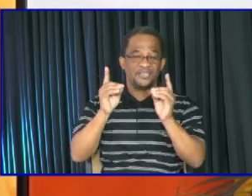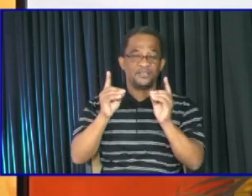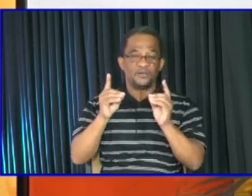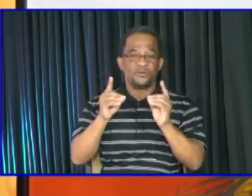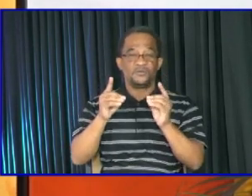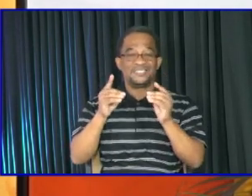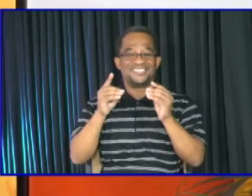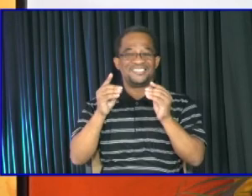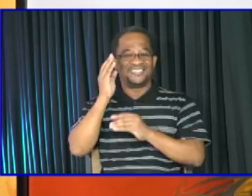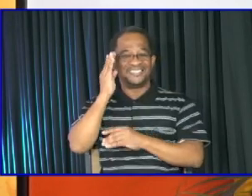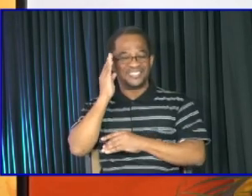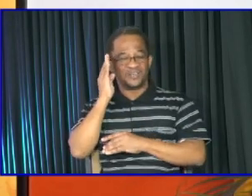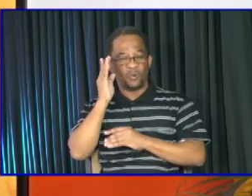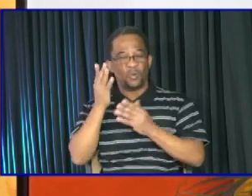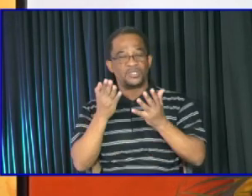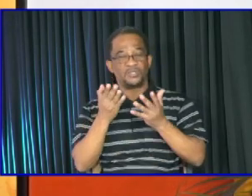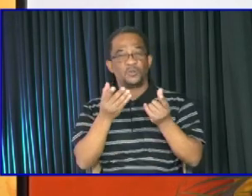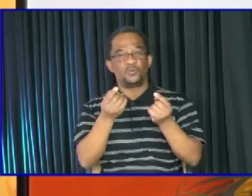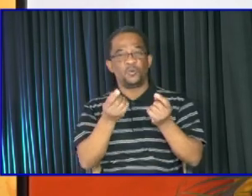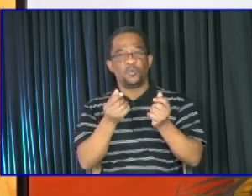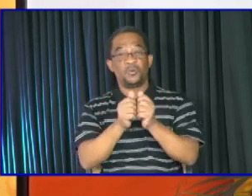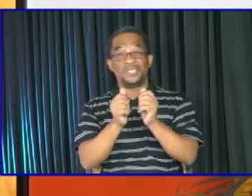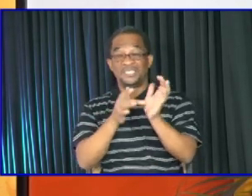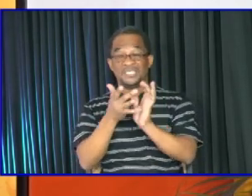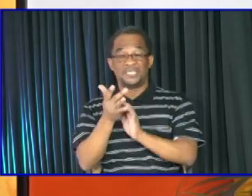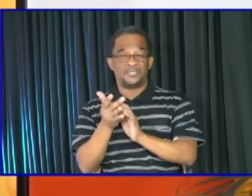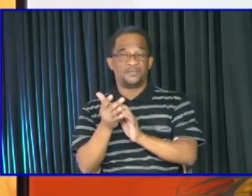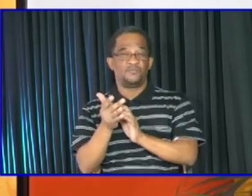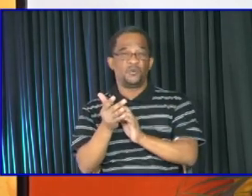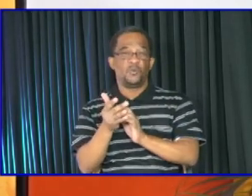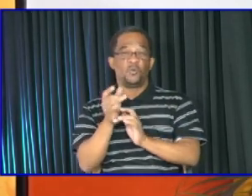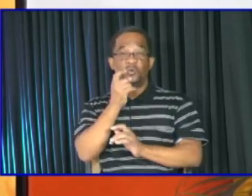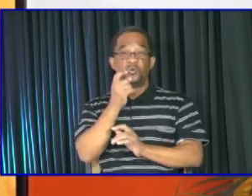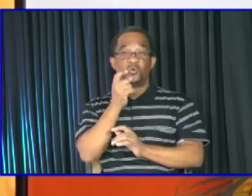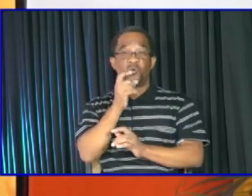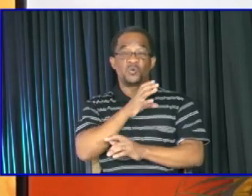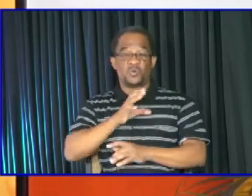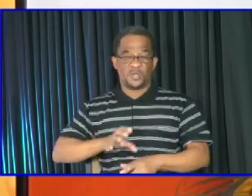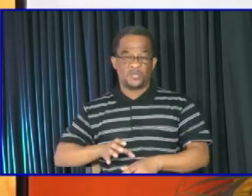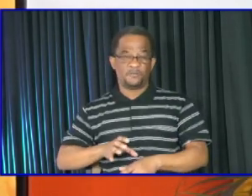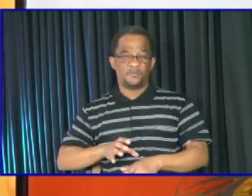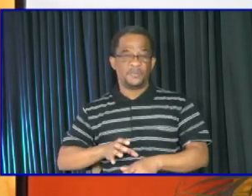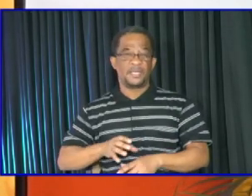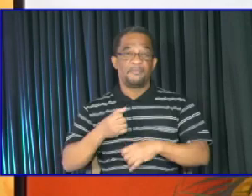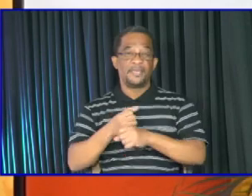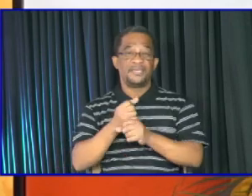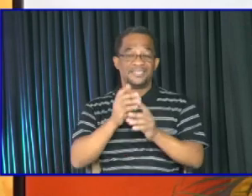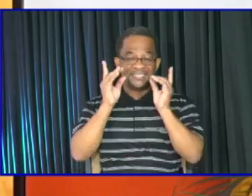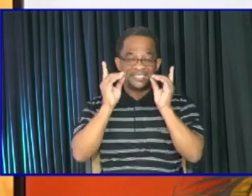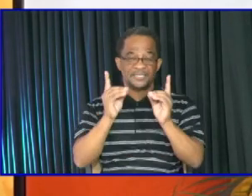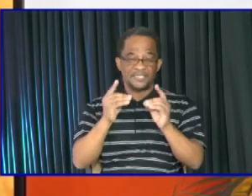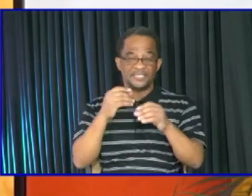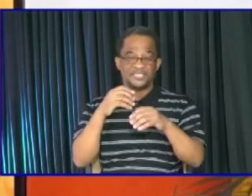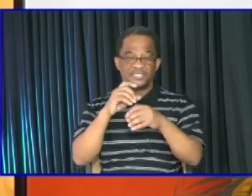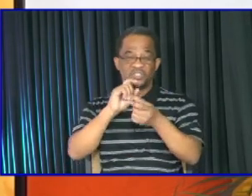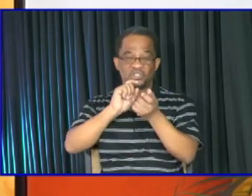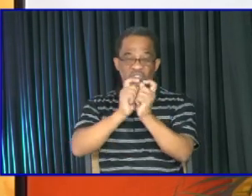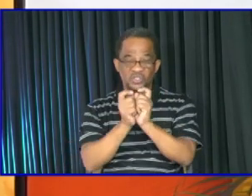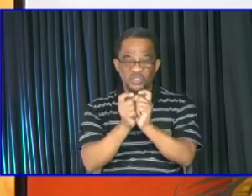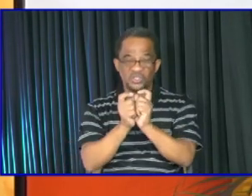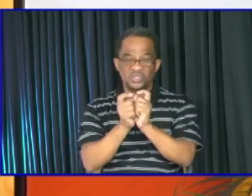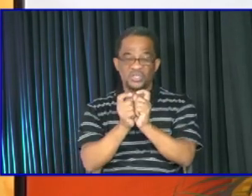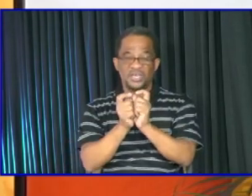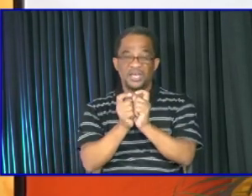consider now what you will do with Jesus, which is called Christ. You may make a decision now that will change or save